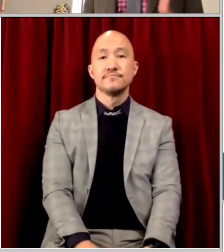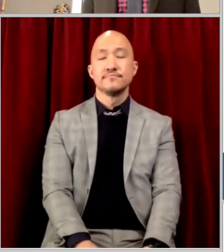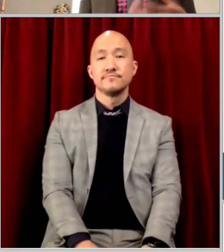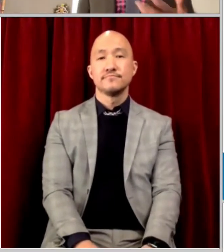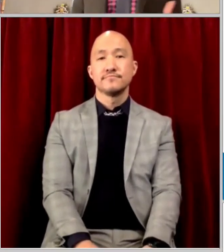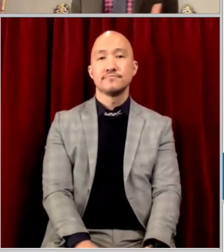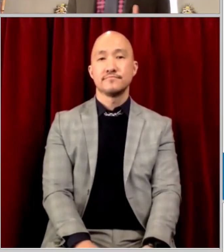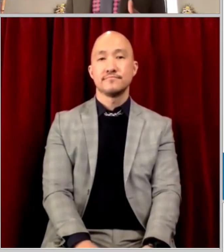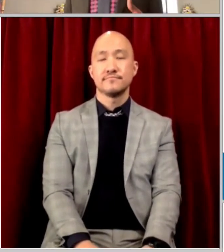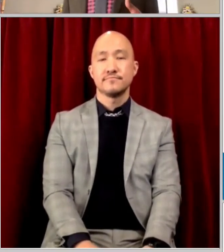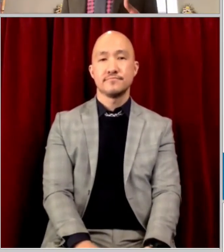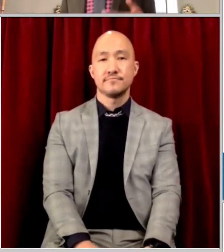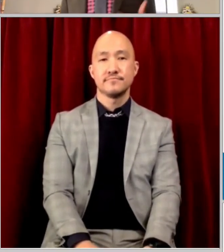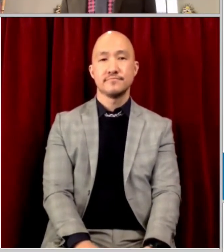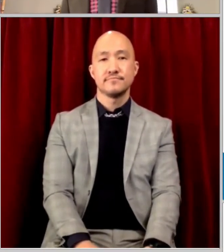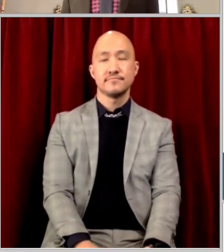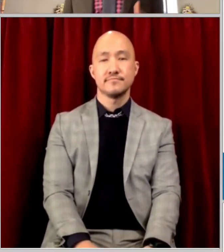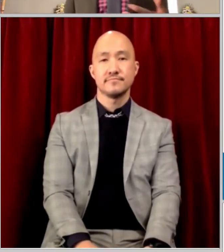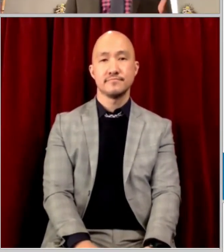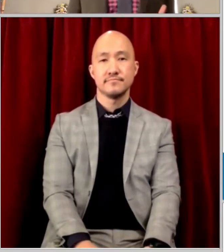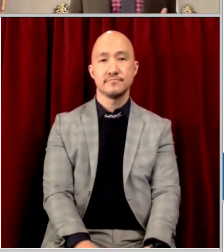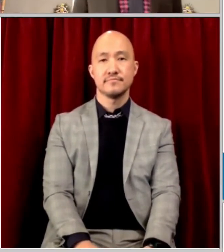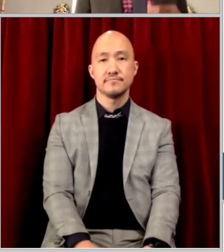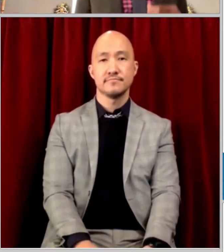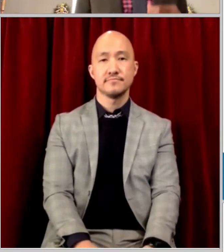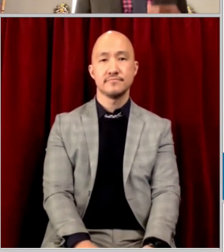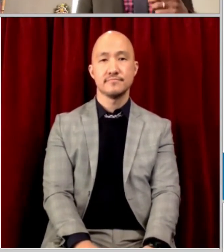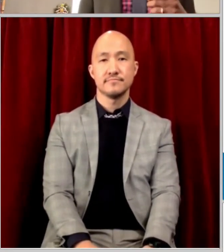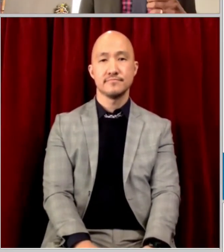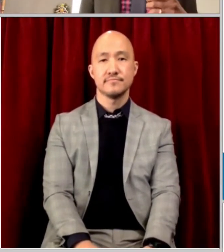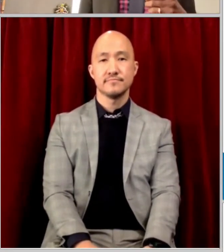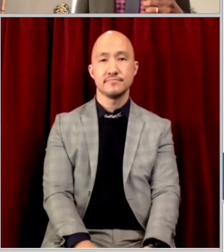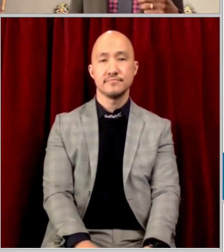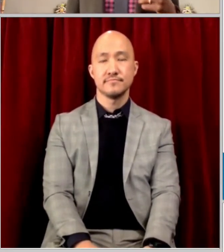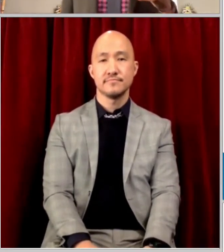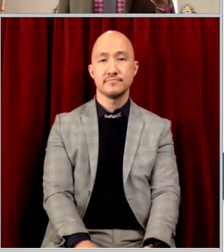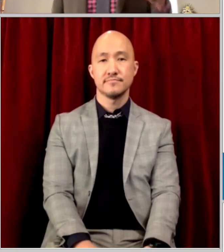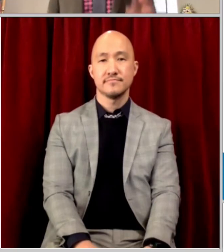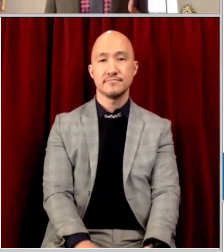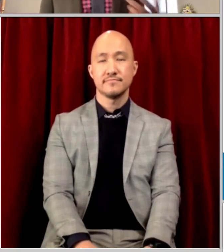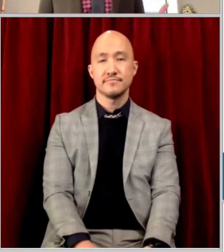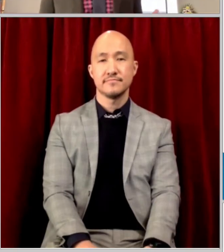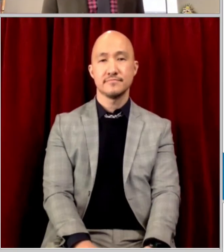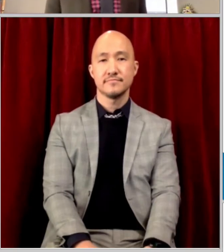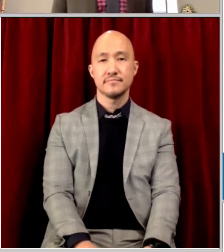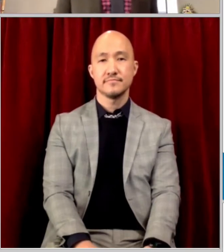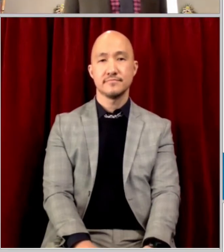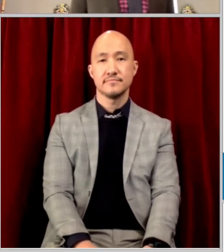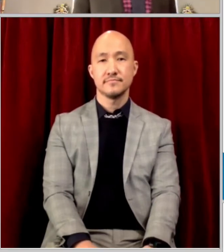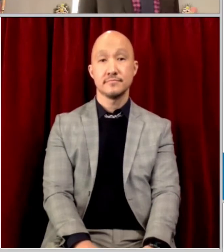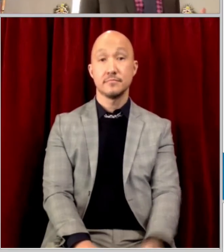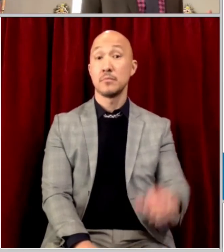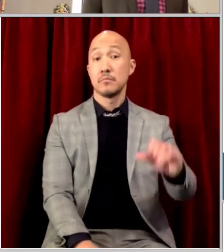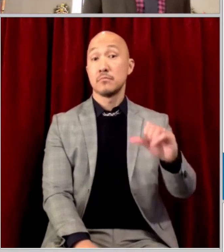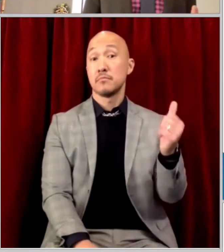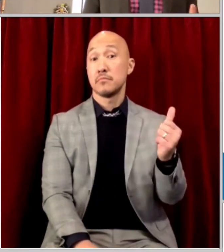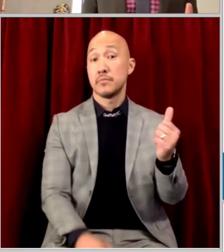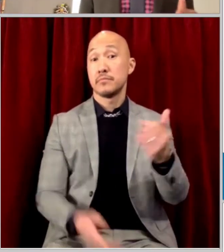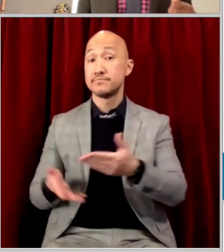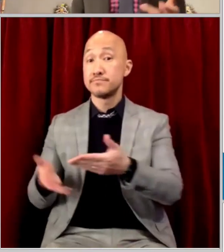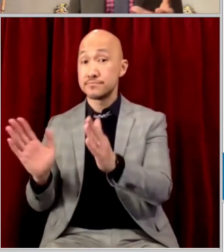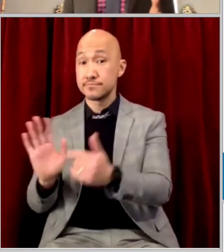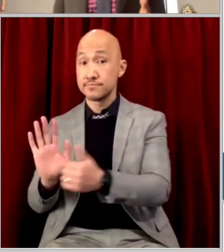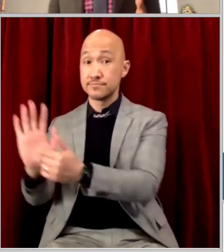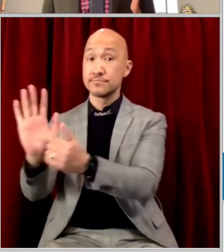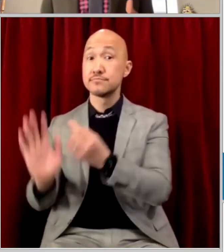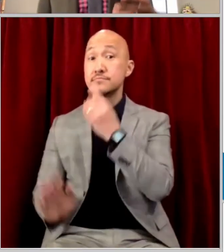Another way we can talk about light exposing is by sharing the gospel, right?